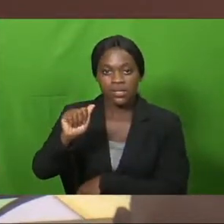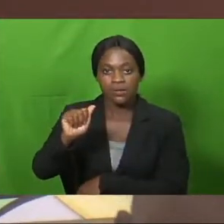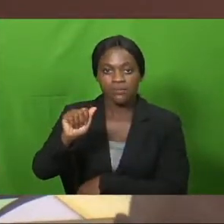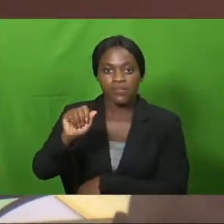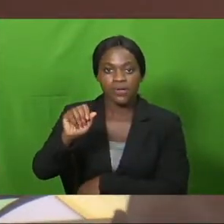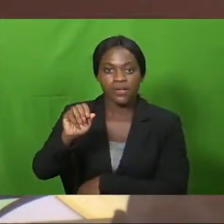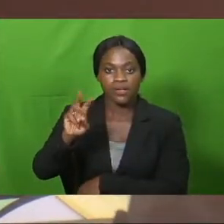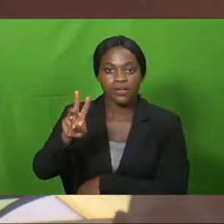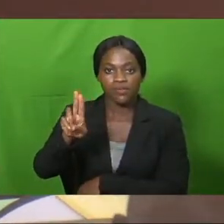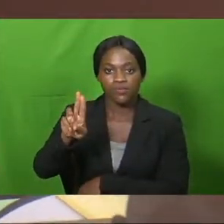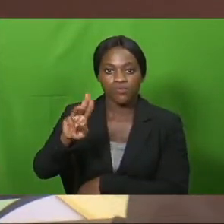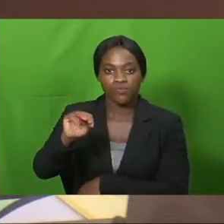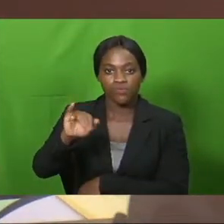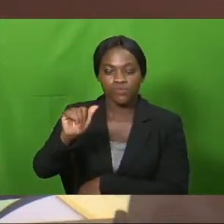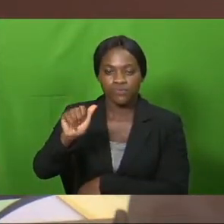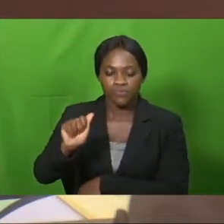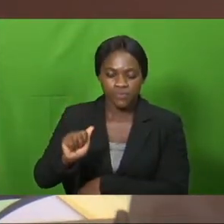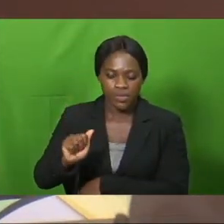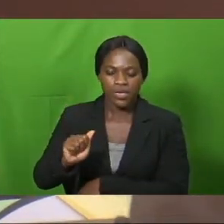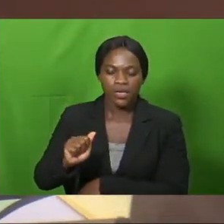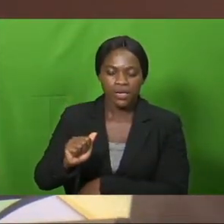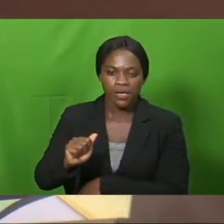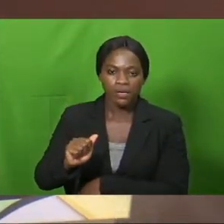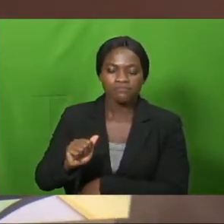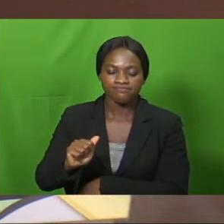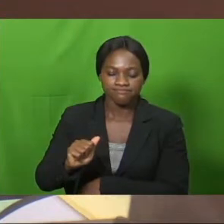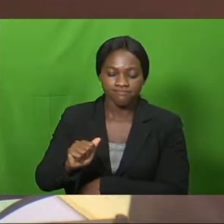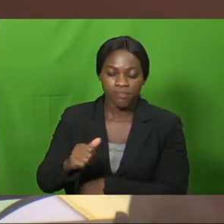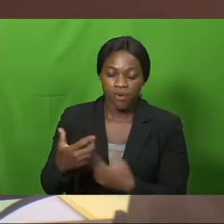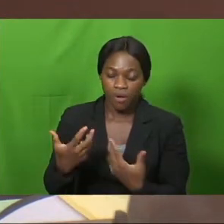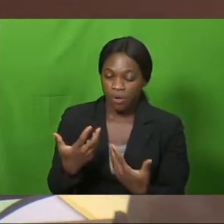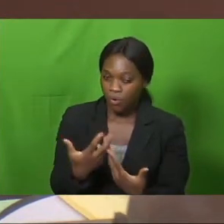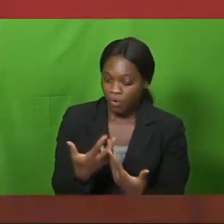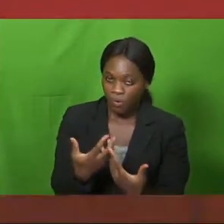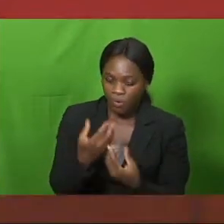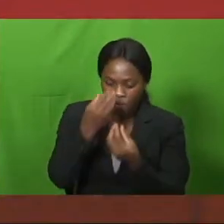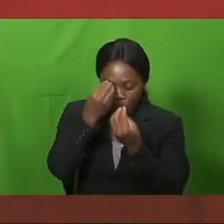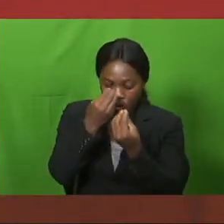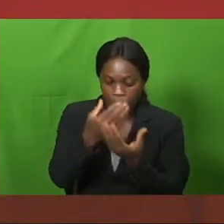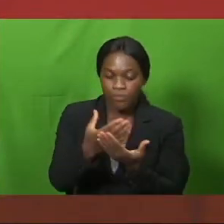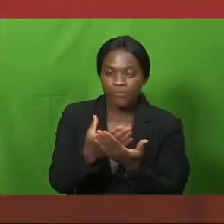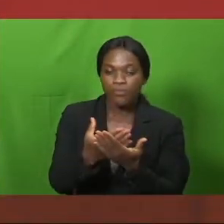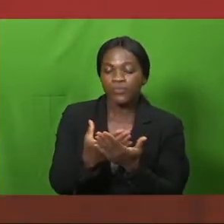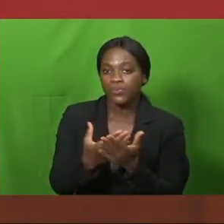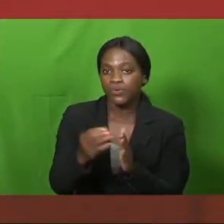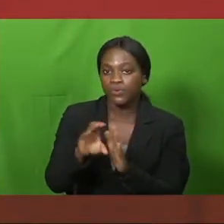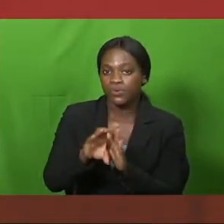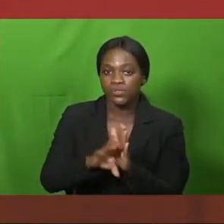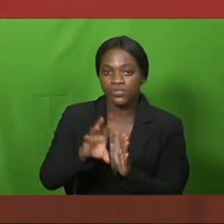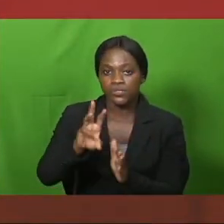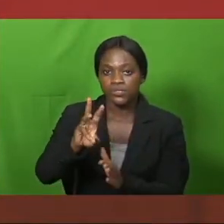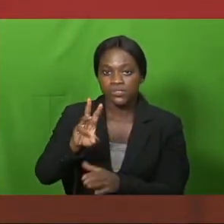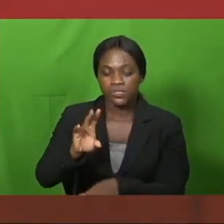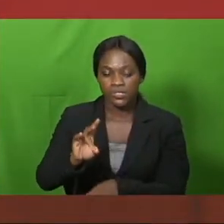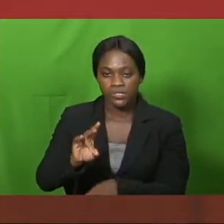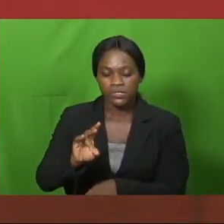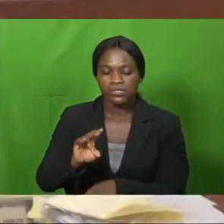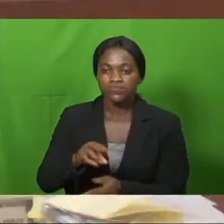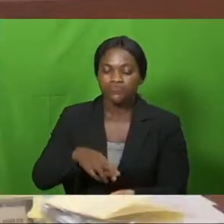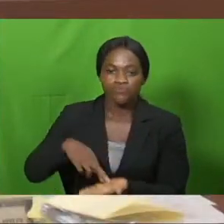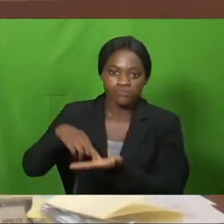Maumia, shall, in accordance with Article 68 of the Constitution, act in my stead.